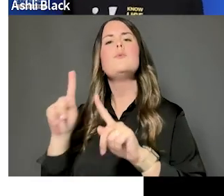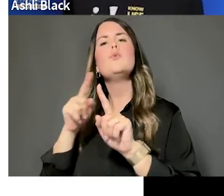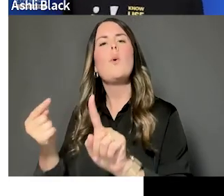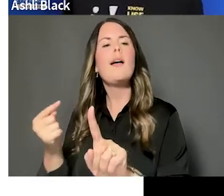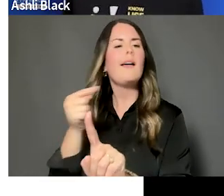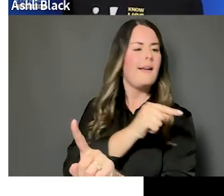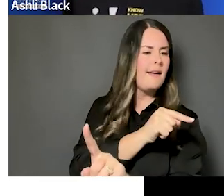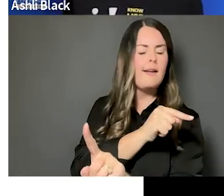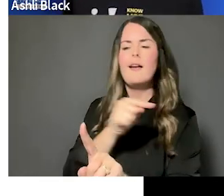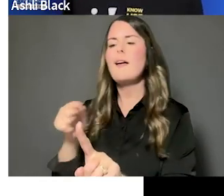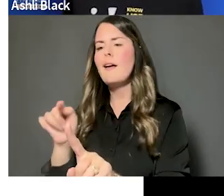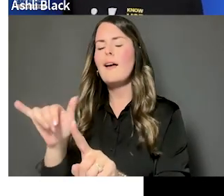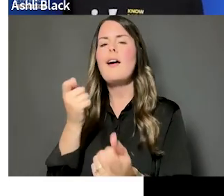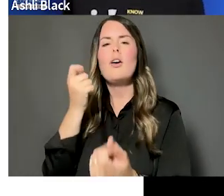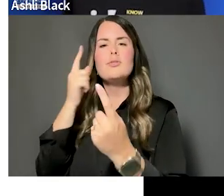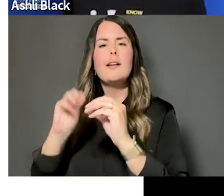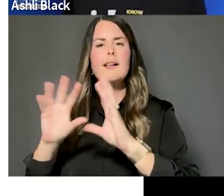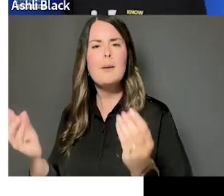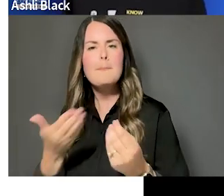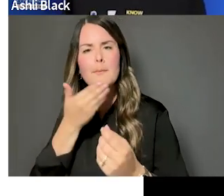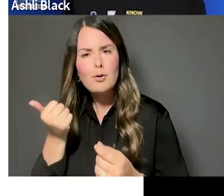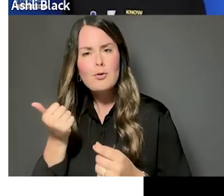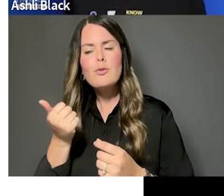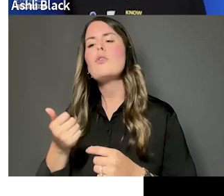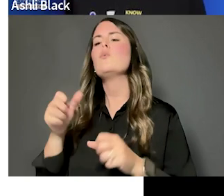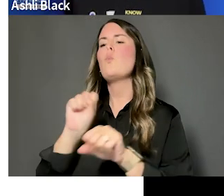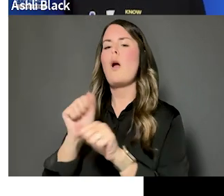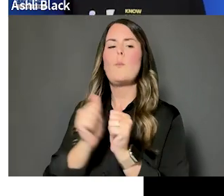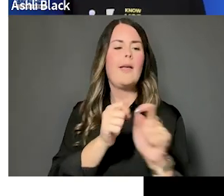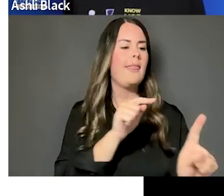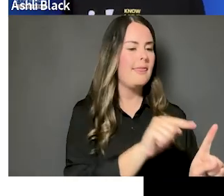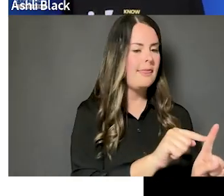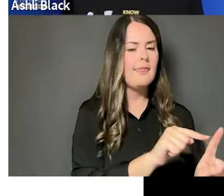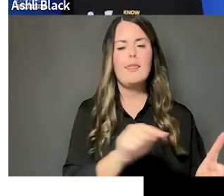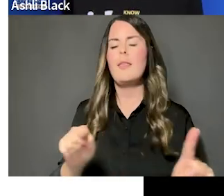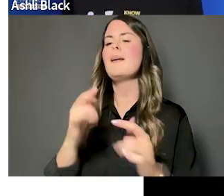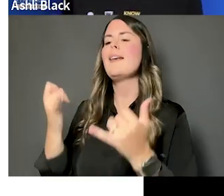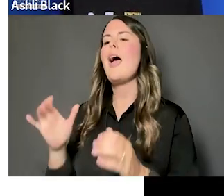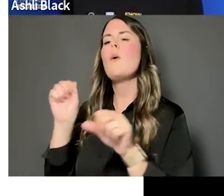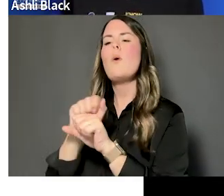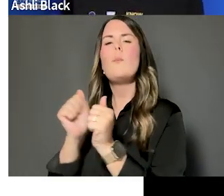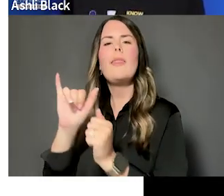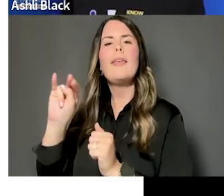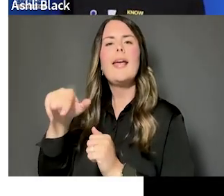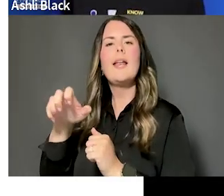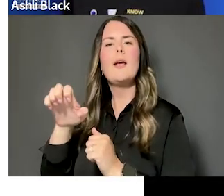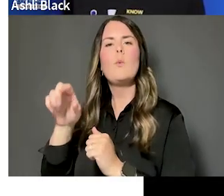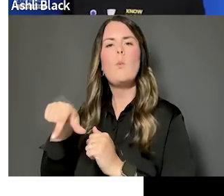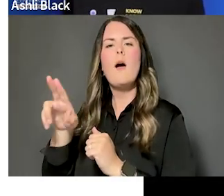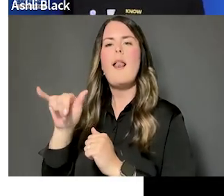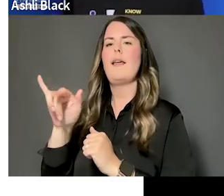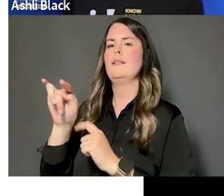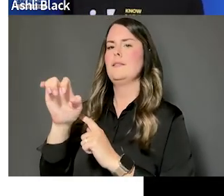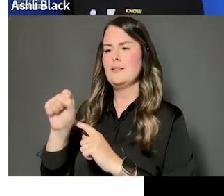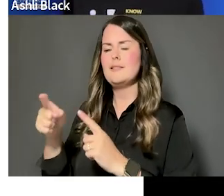opportunity to revisit earlier skills, working with solving equations and systems, but now doing so with inequalities. This gives